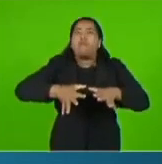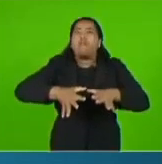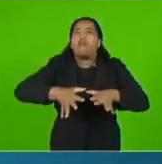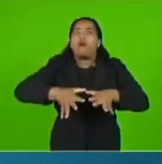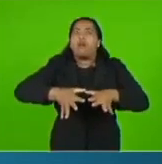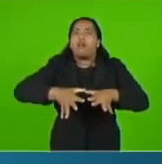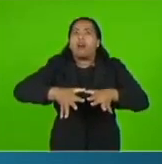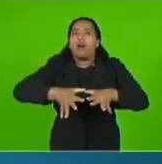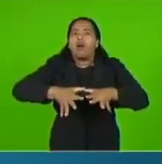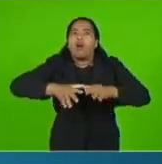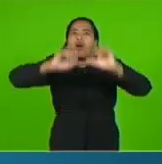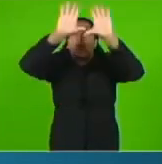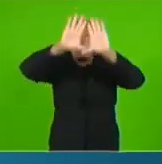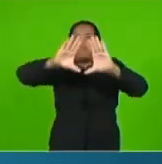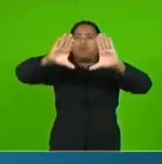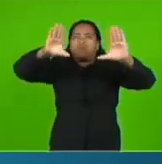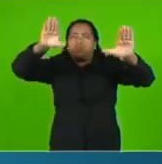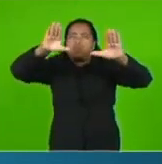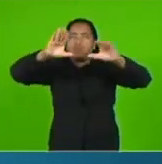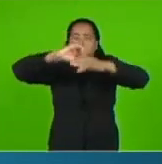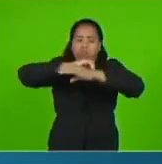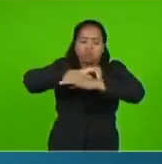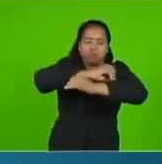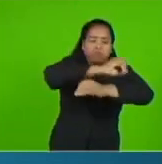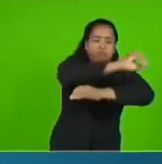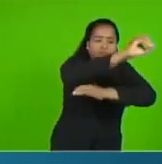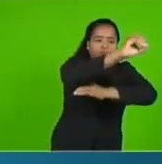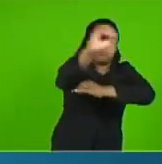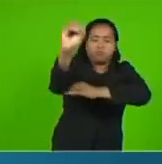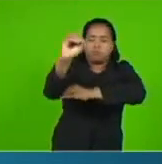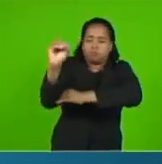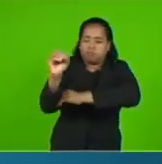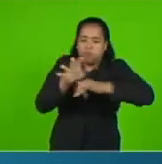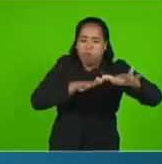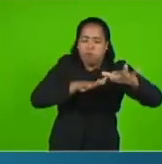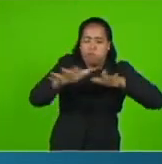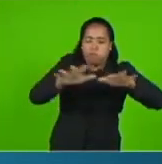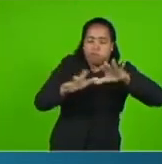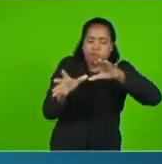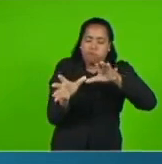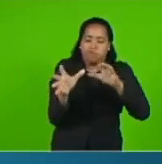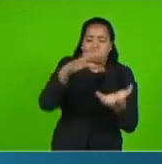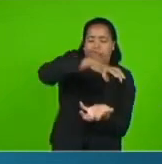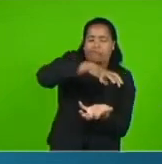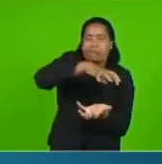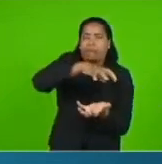they will fall from heaven, and the powers of heaven